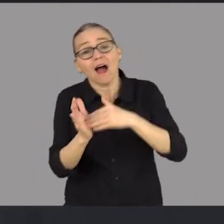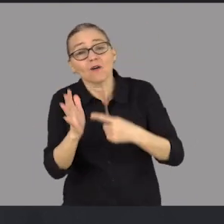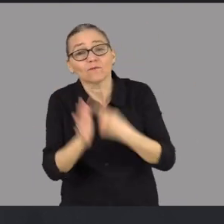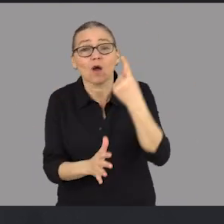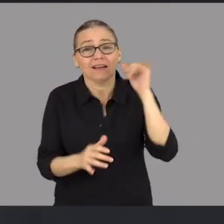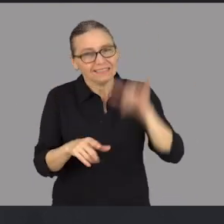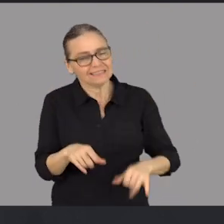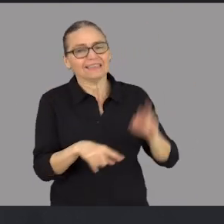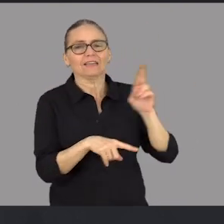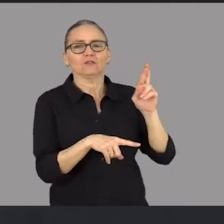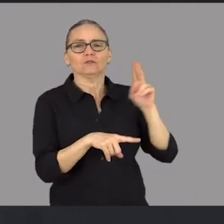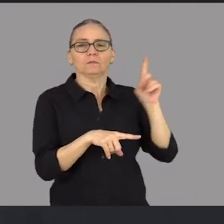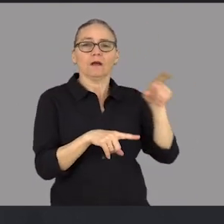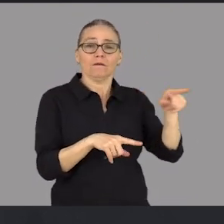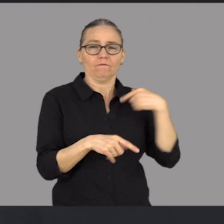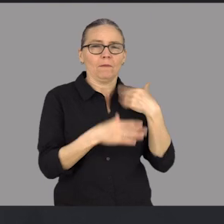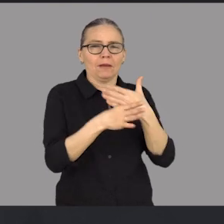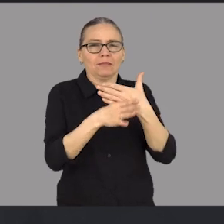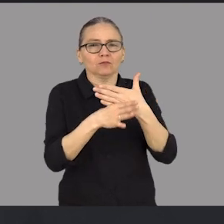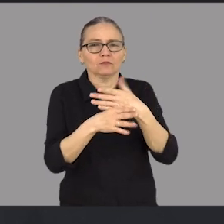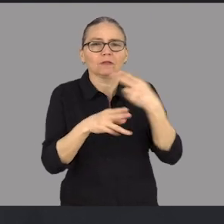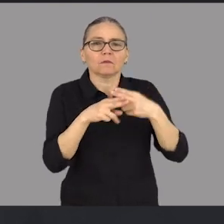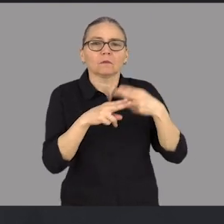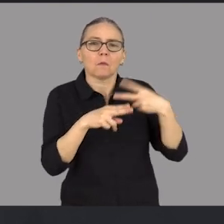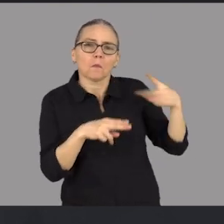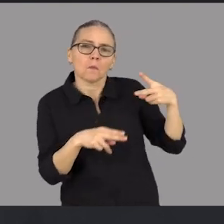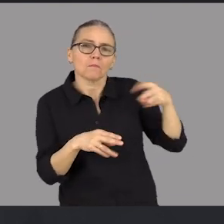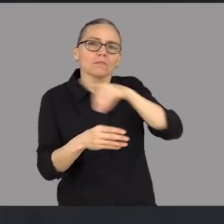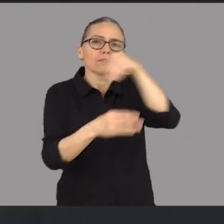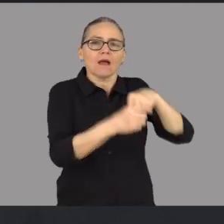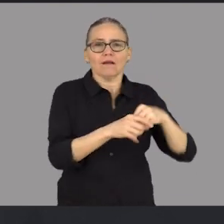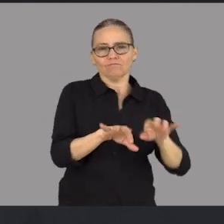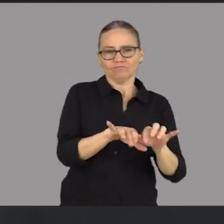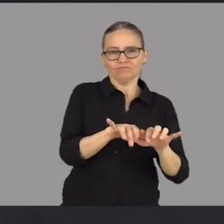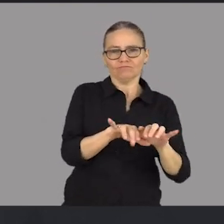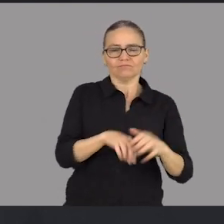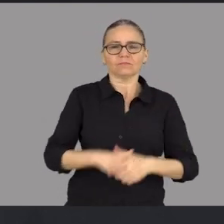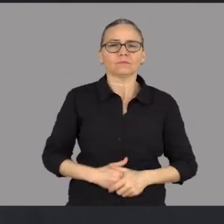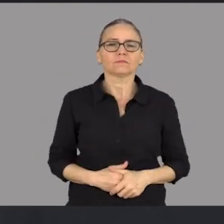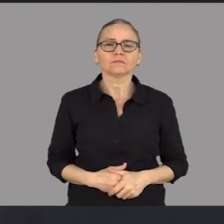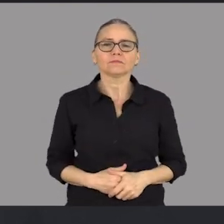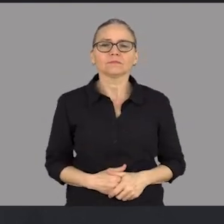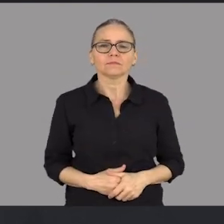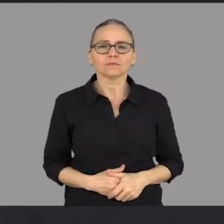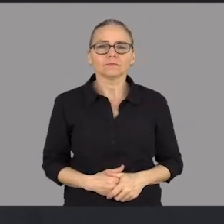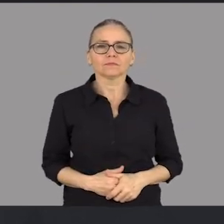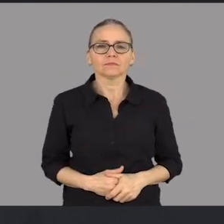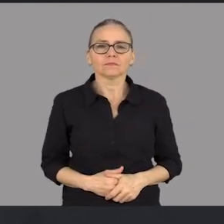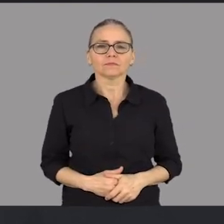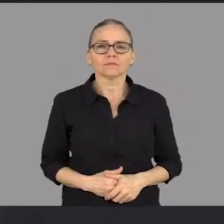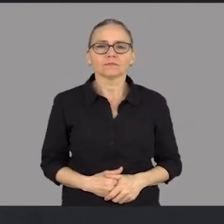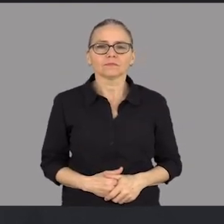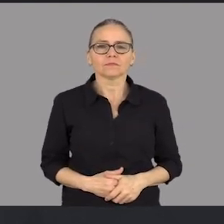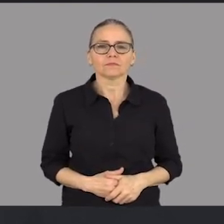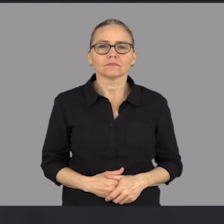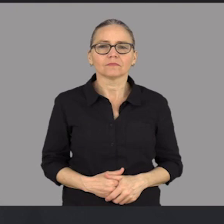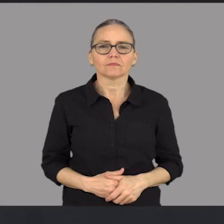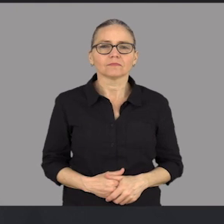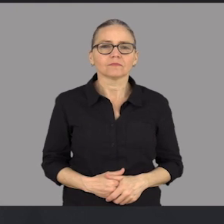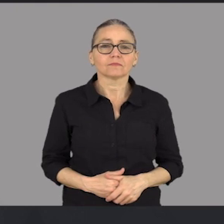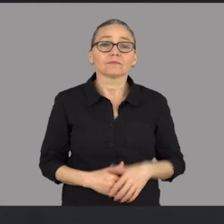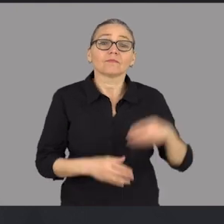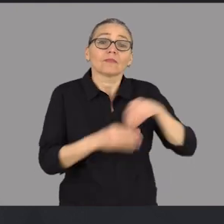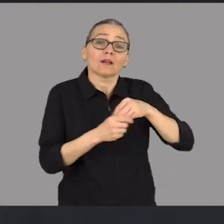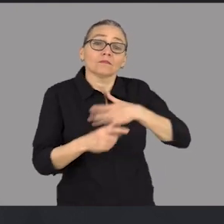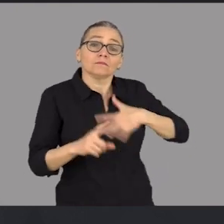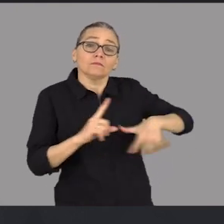as inclusive or diverse. So again, that's Rich Donovan. I'll share their name there in the chat box for you.